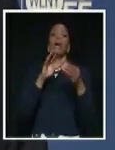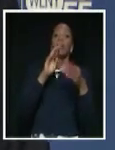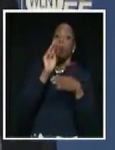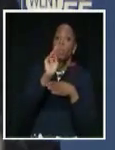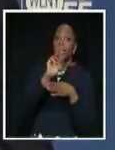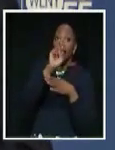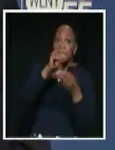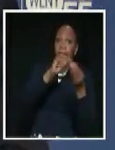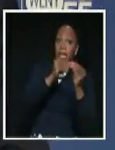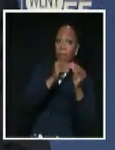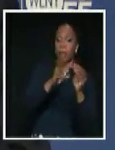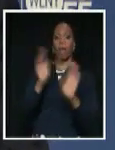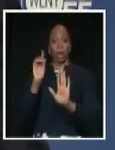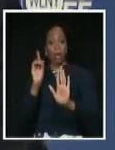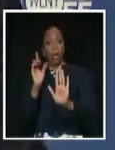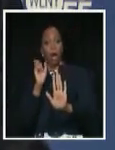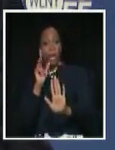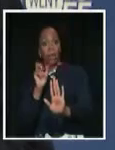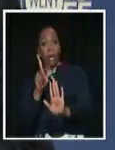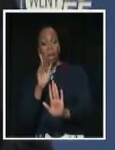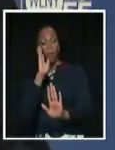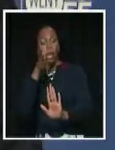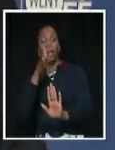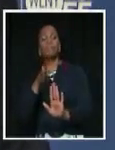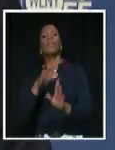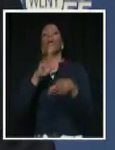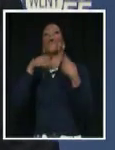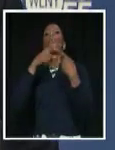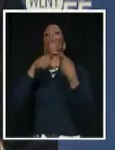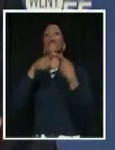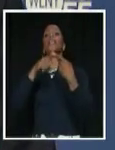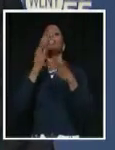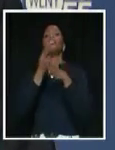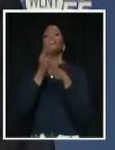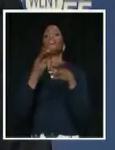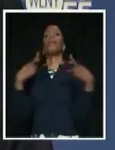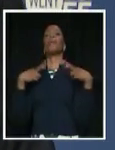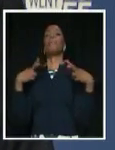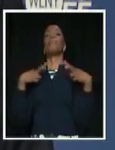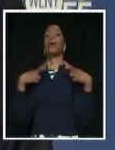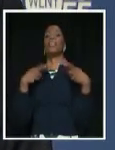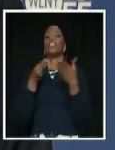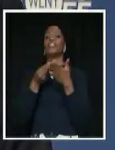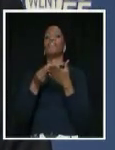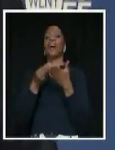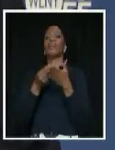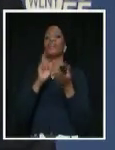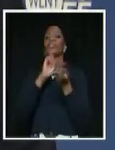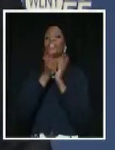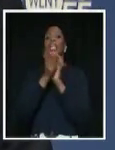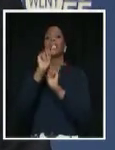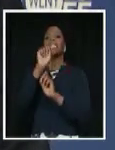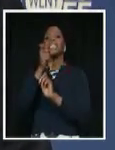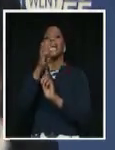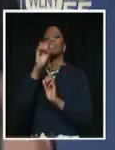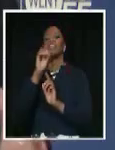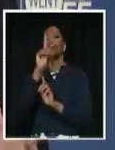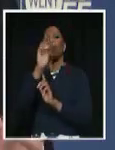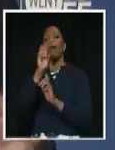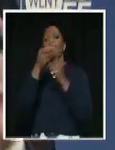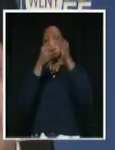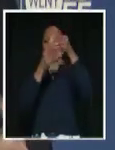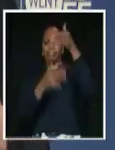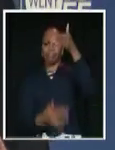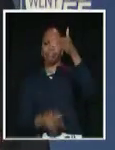No, I'm getting there. Yeah. They want an opportunity to build in this city, using our pension funds, changing our tax codes to open up vacant land. There's a series of things we have to do.